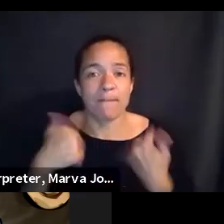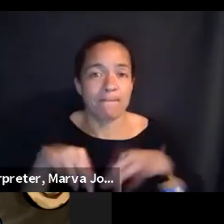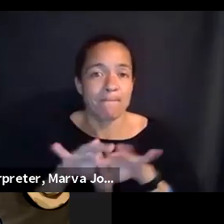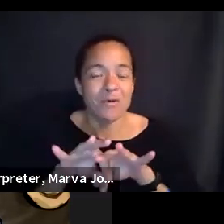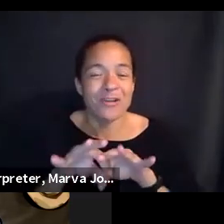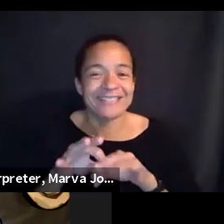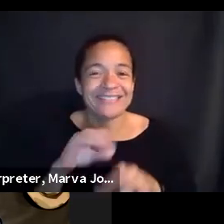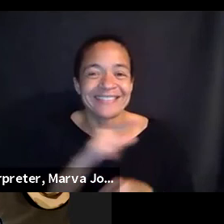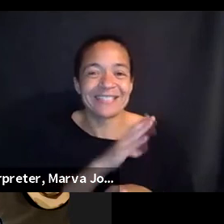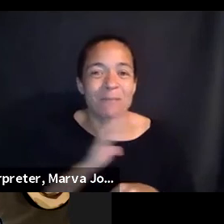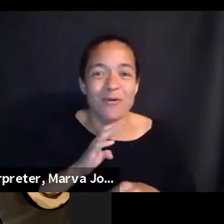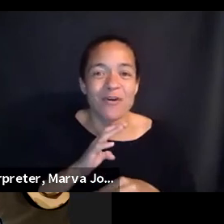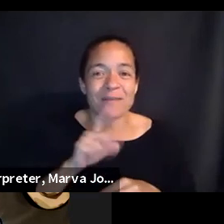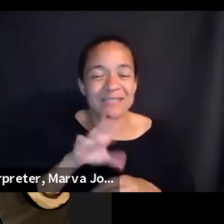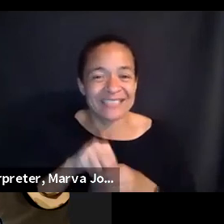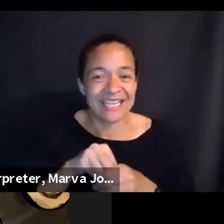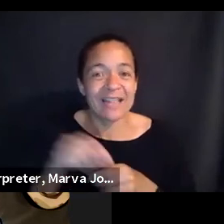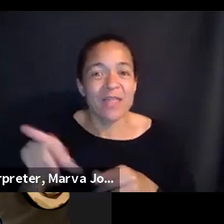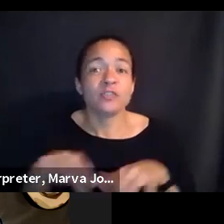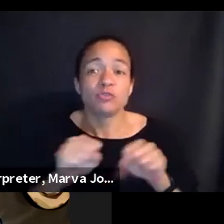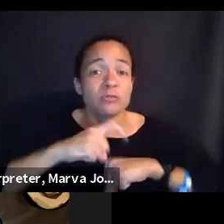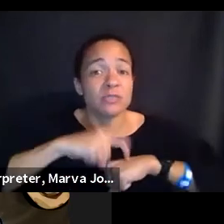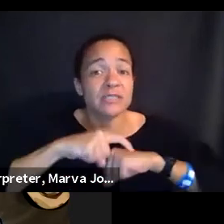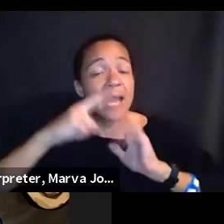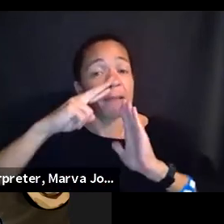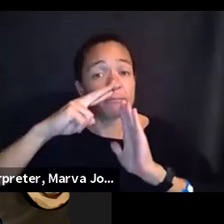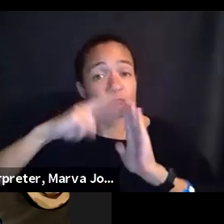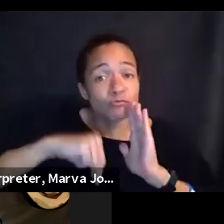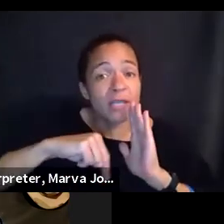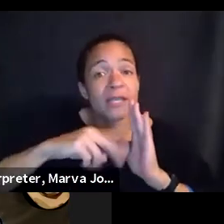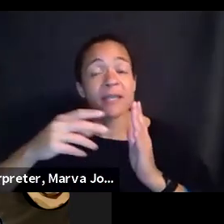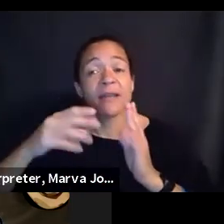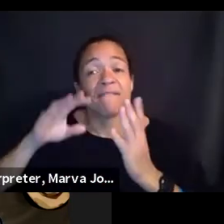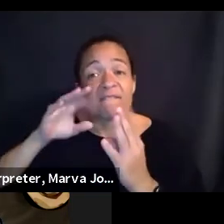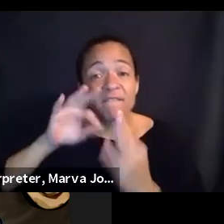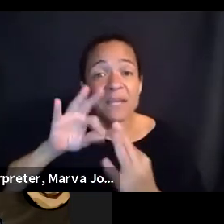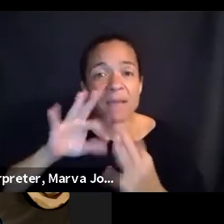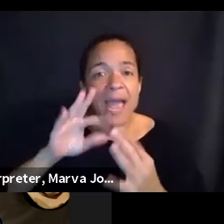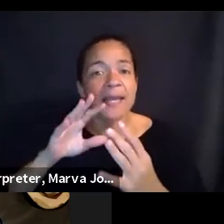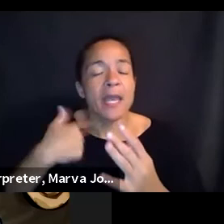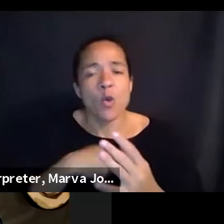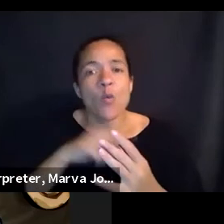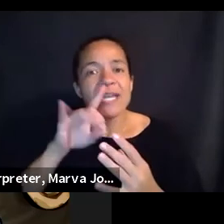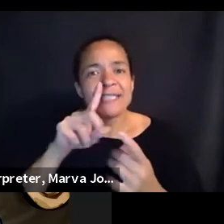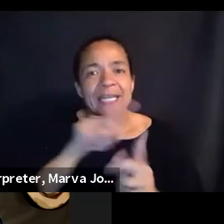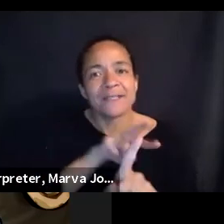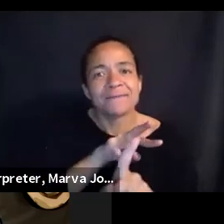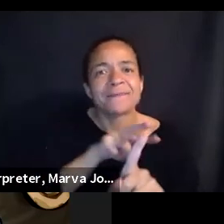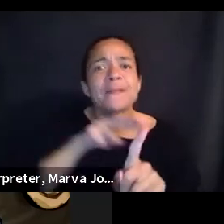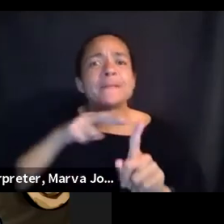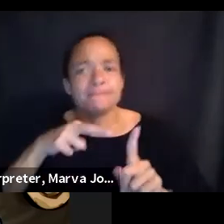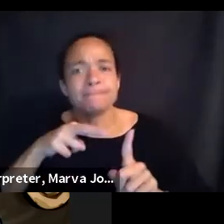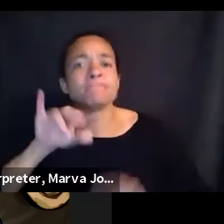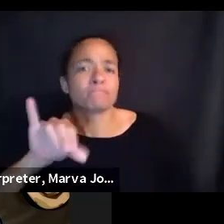is they did take time to read it and look through it and give us their feedback. And it did help us rethink some things before we mailed out the